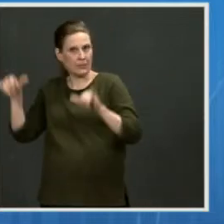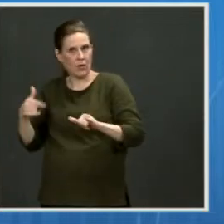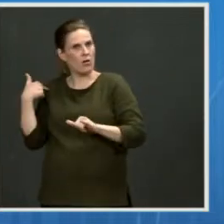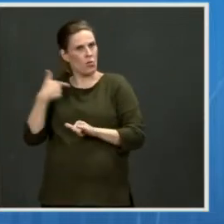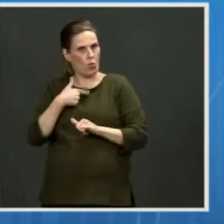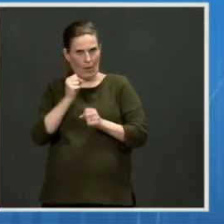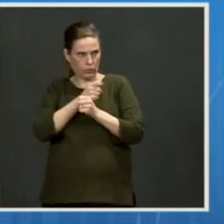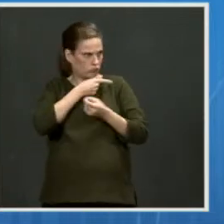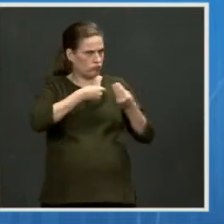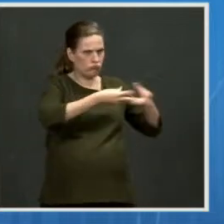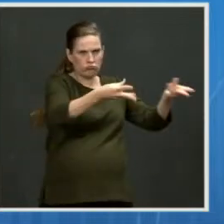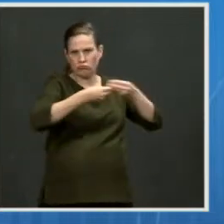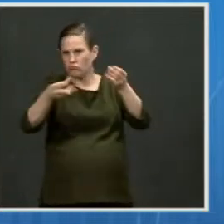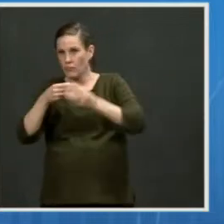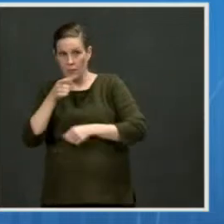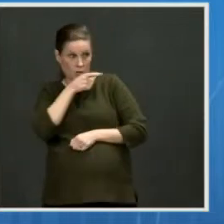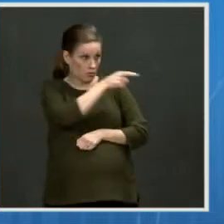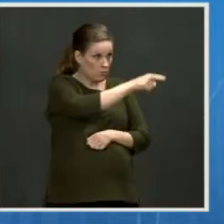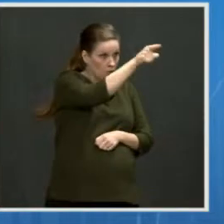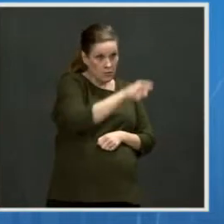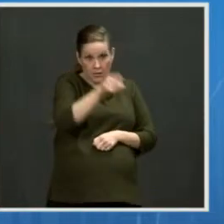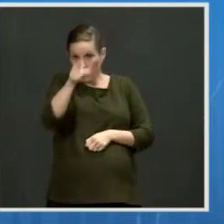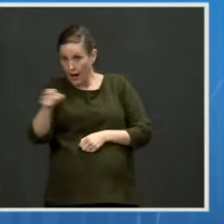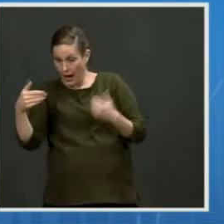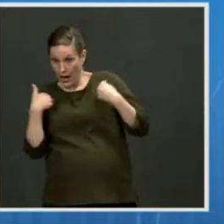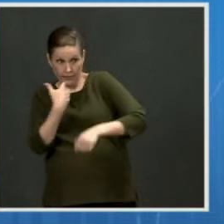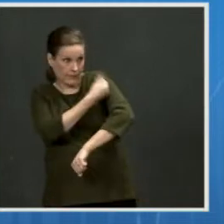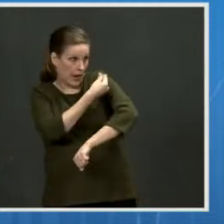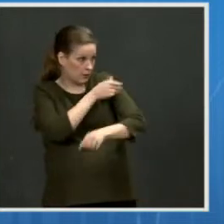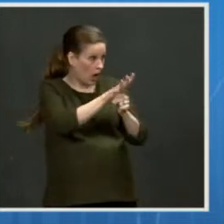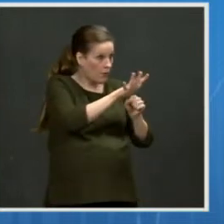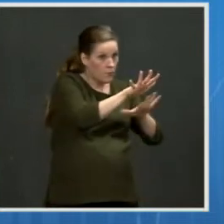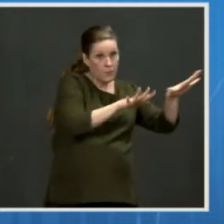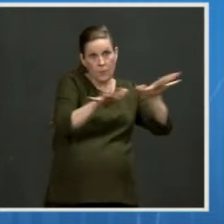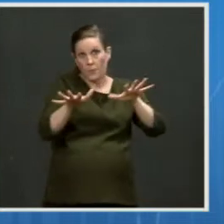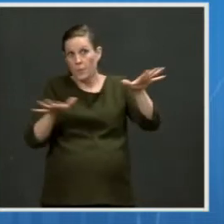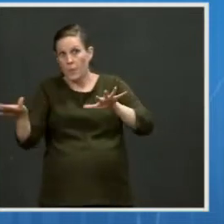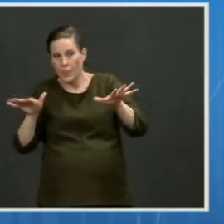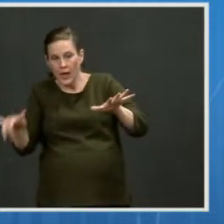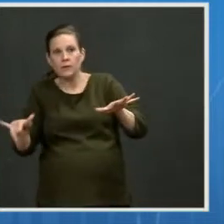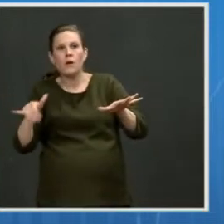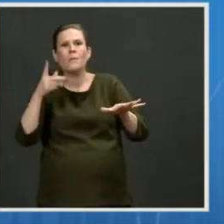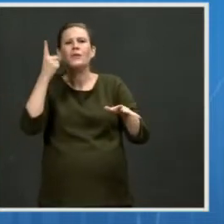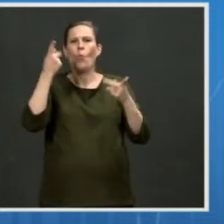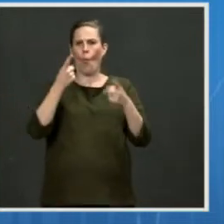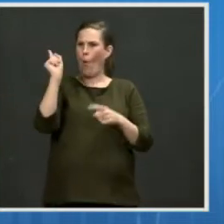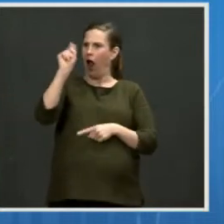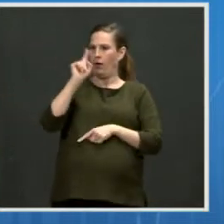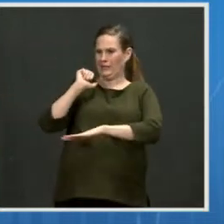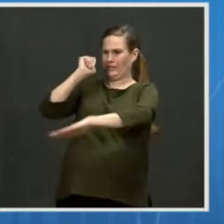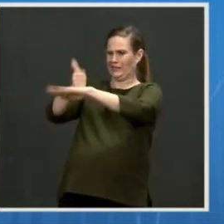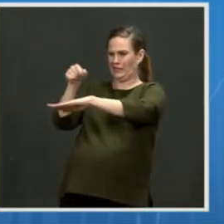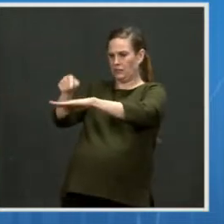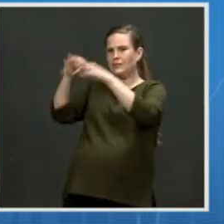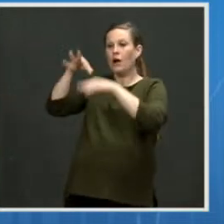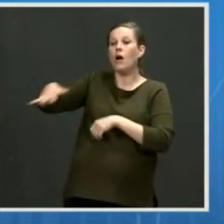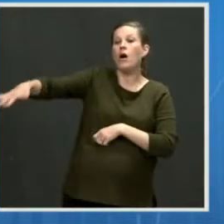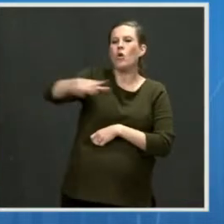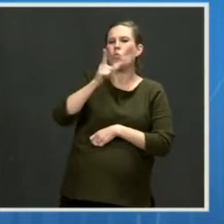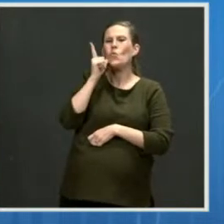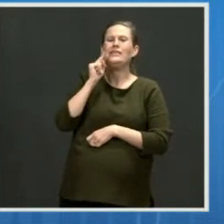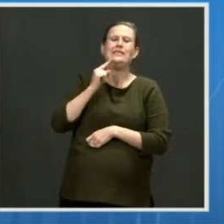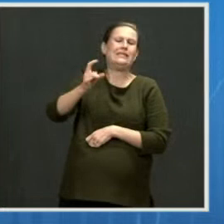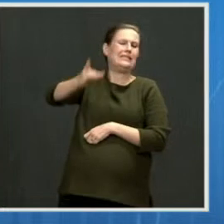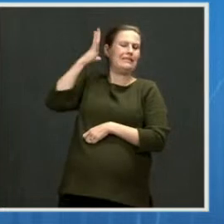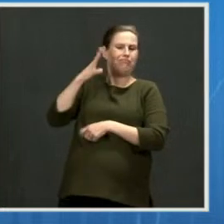that have been hurt the most by the pandemic. Through these mass vaccination sites, we've administered more than 2 million shots in some of